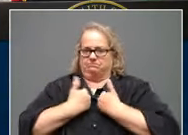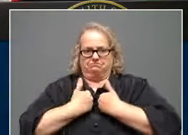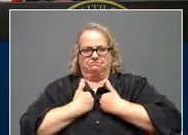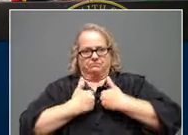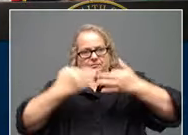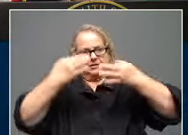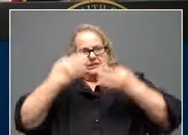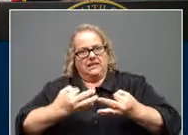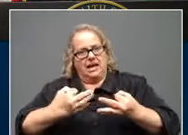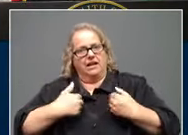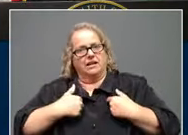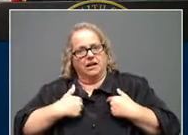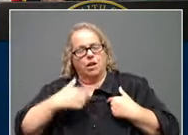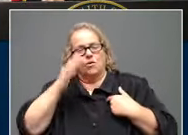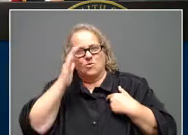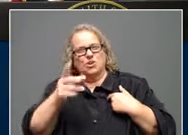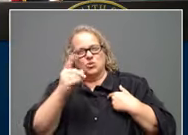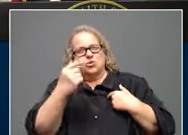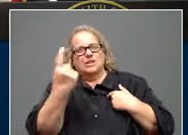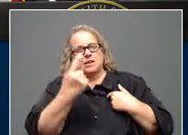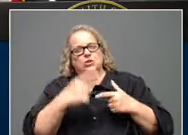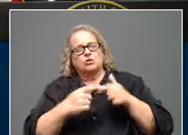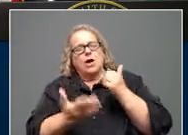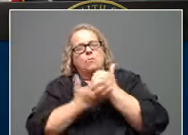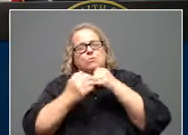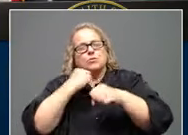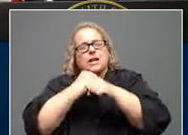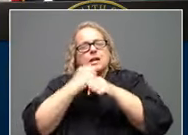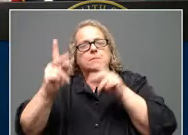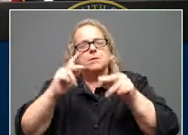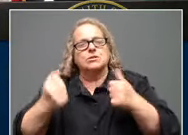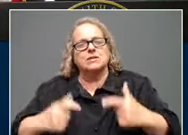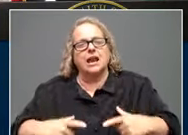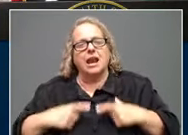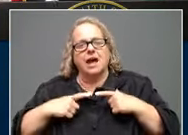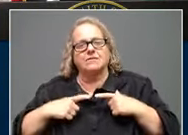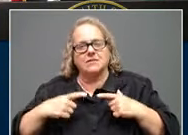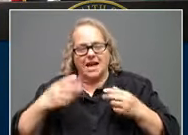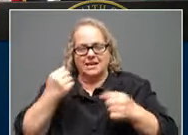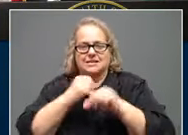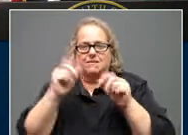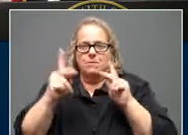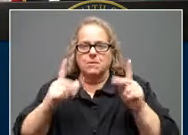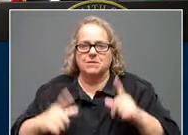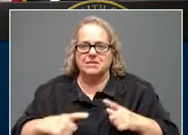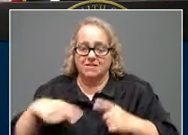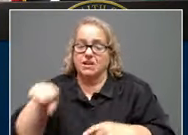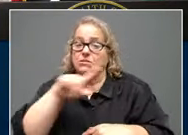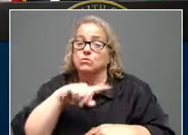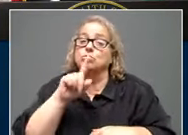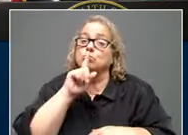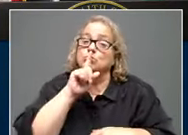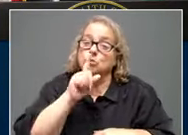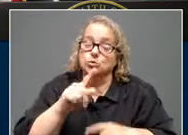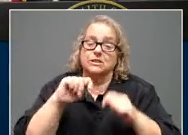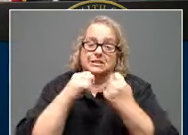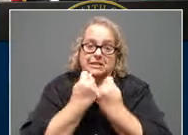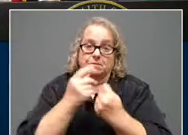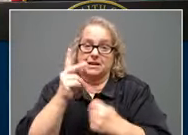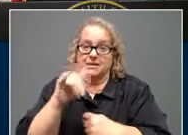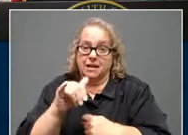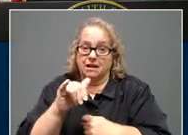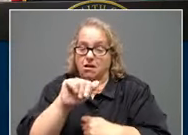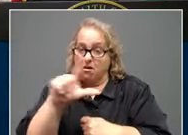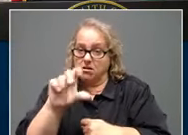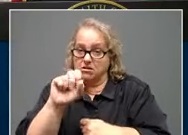above and beyond in helping protect people's lives and save people's lives. They are truly Team Kentucky All-Stars,